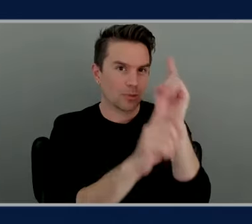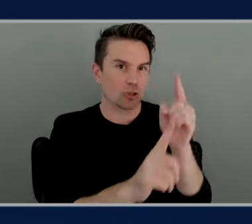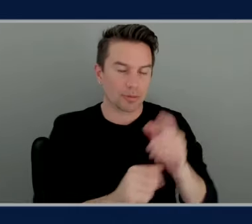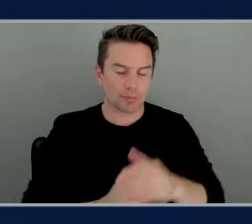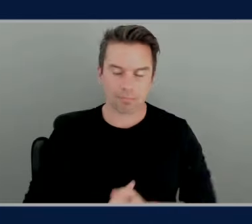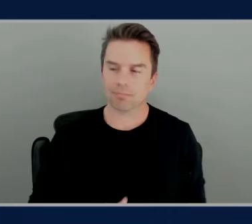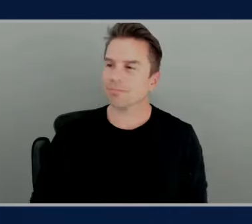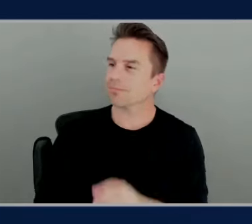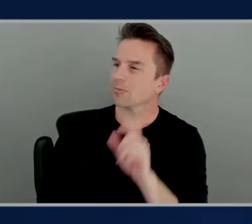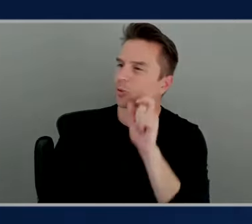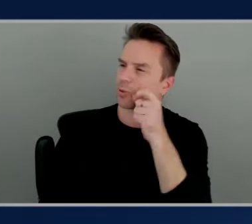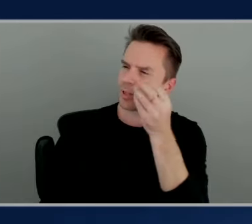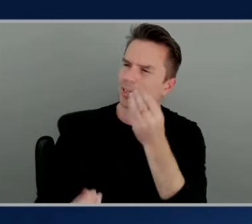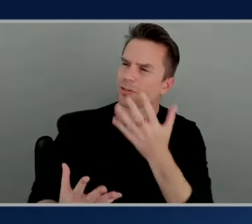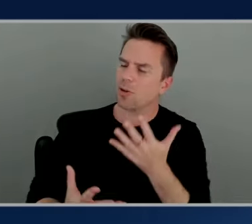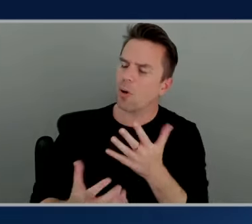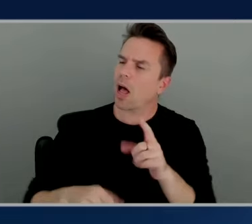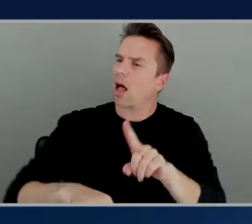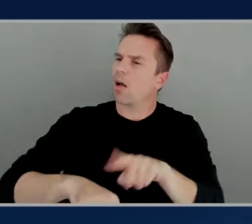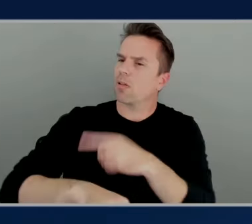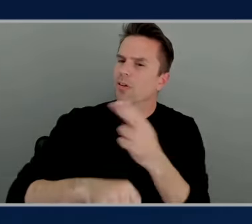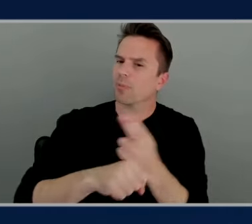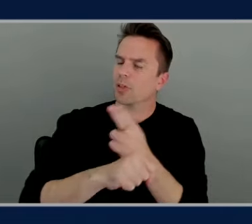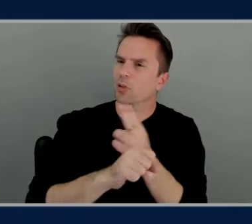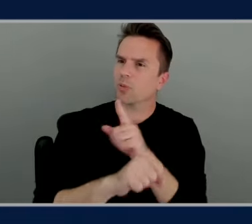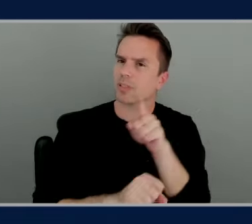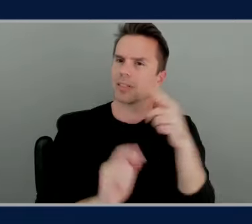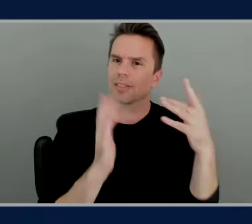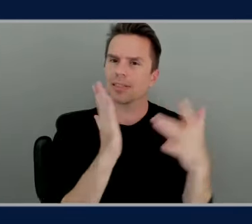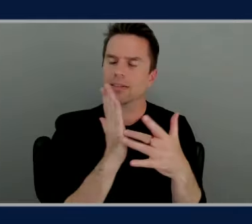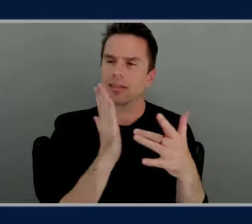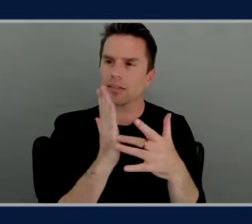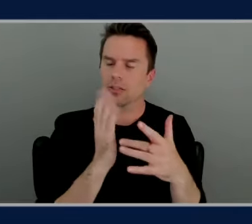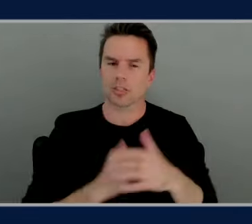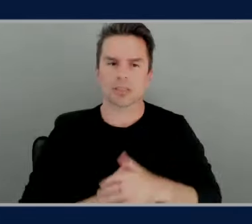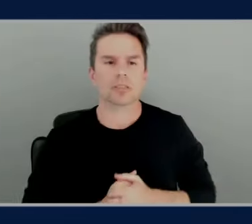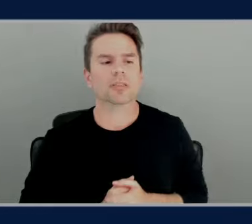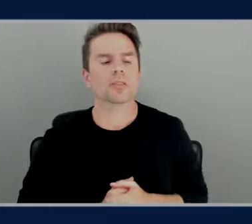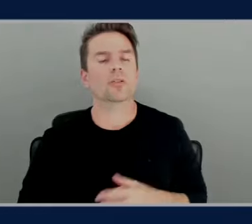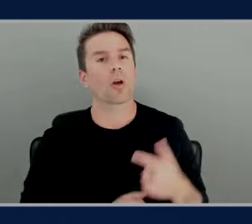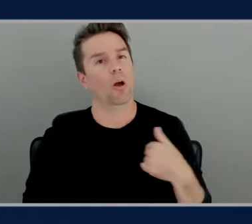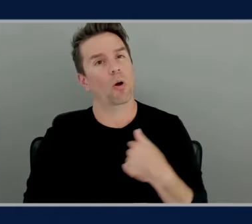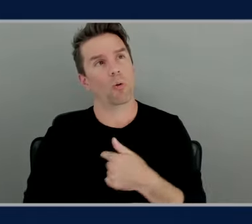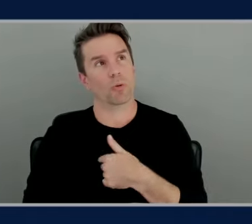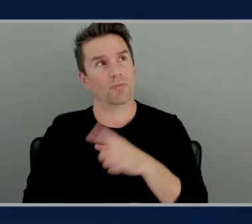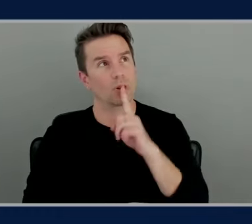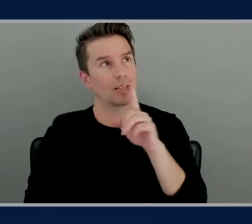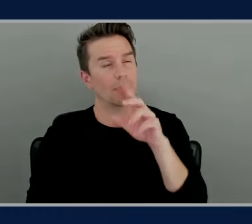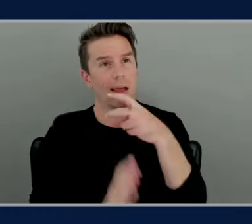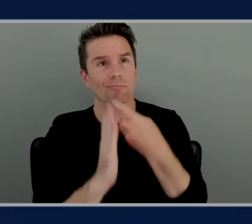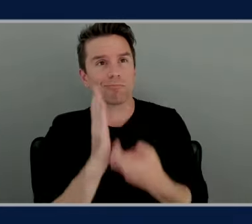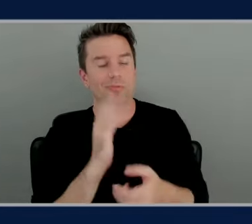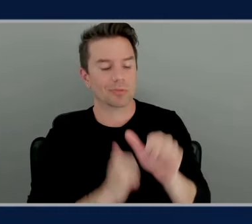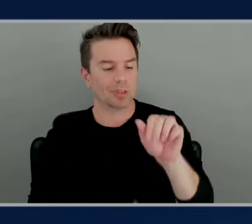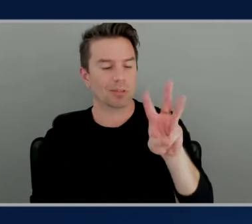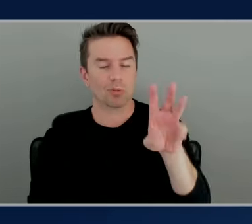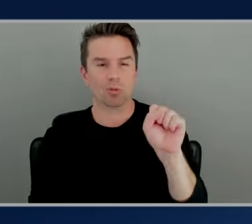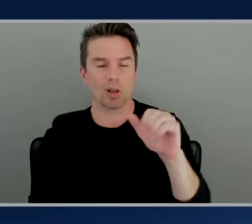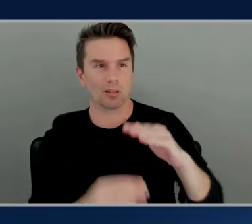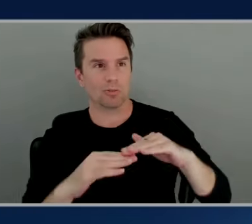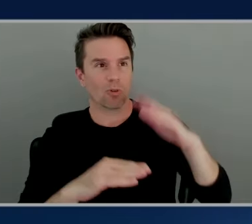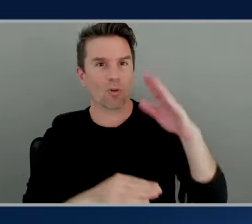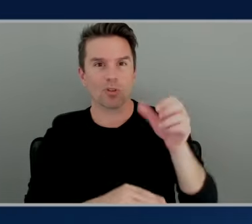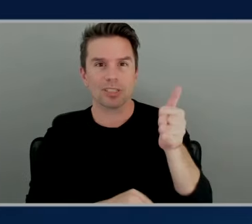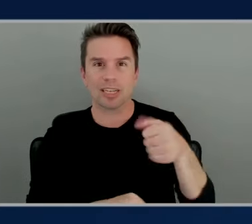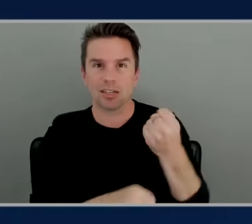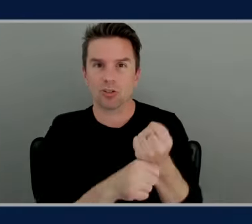the technology. Yeah, we've been really heavy in AWS for over 10 years now. Wow.